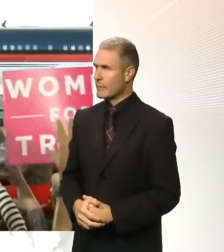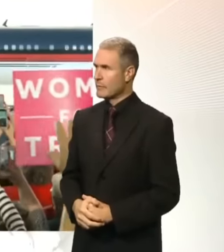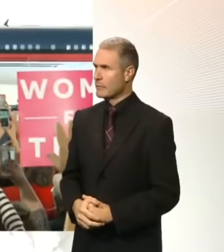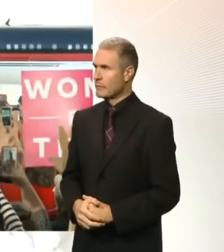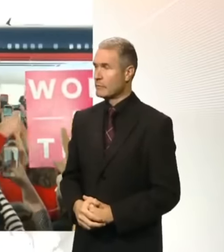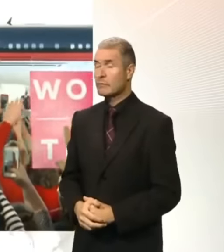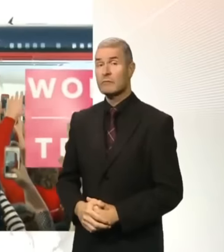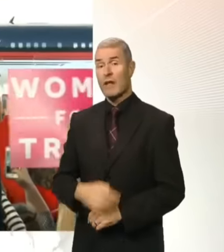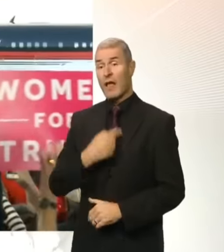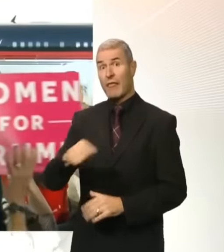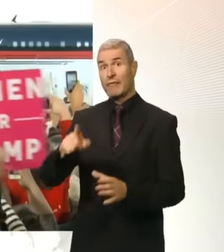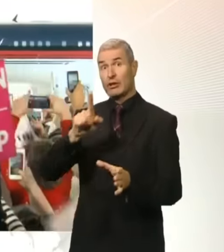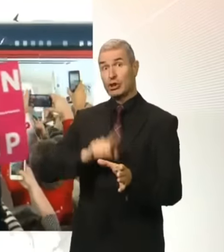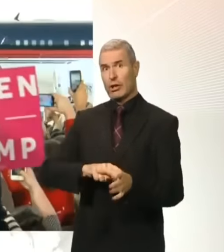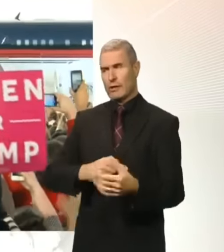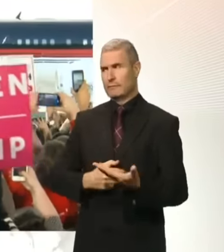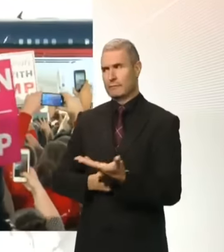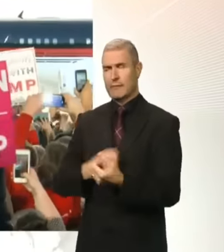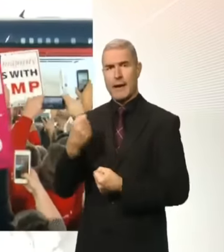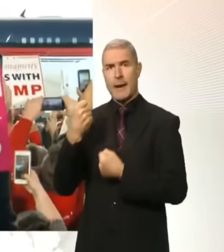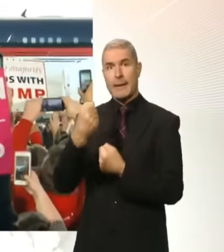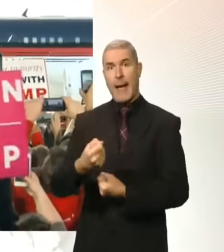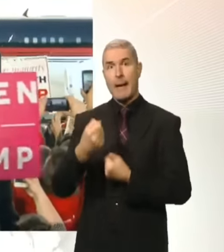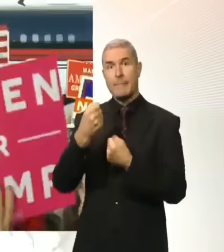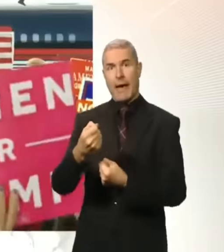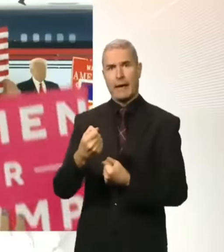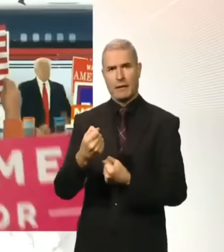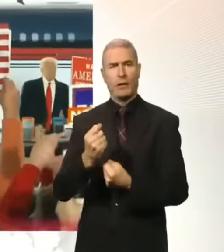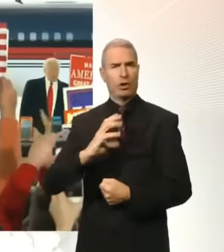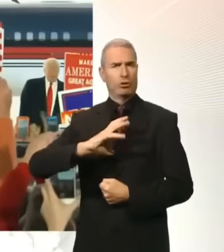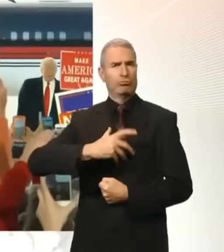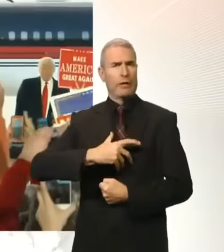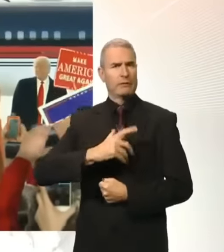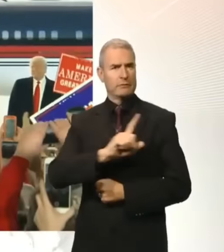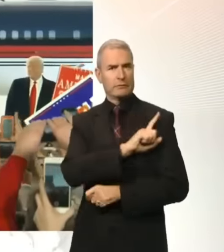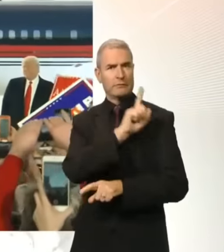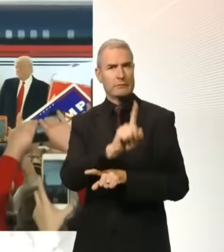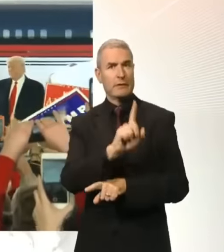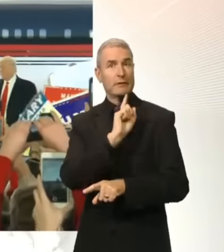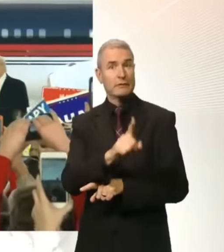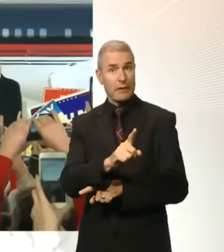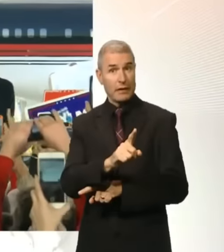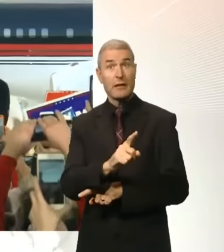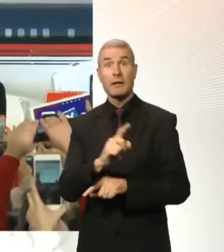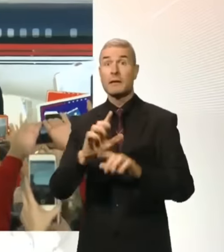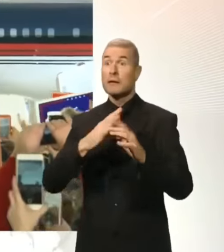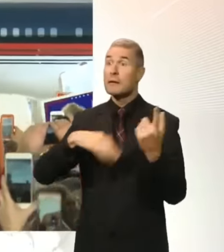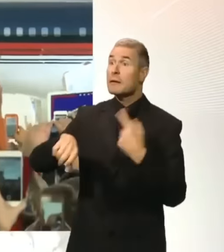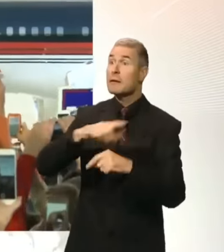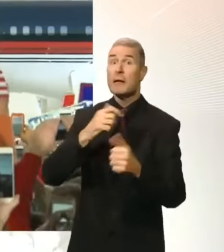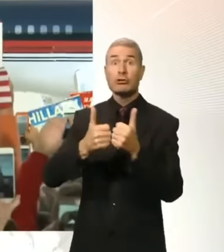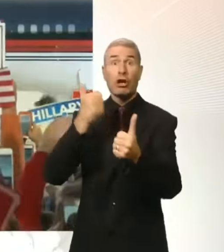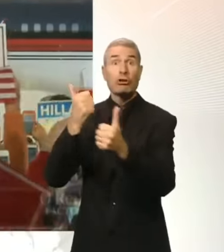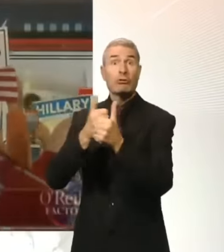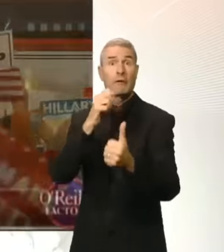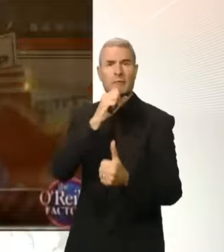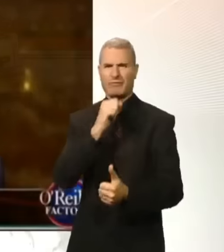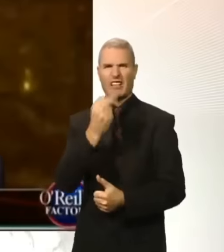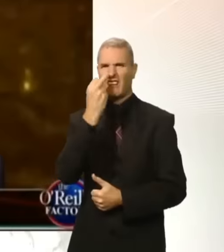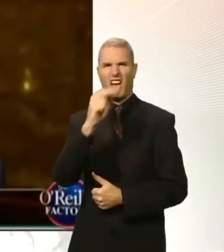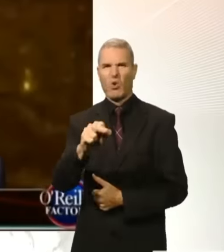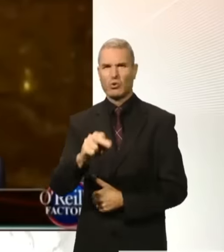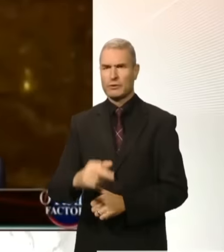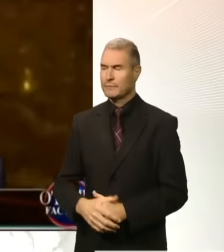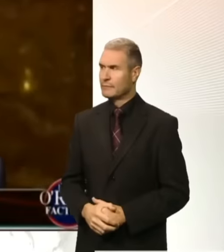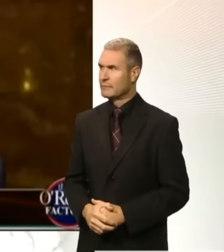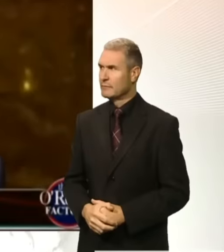But earlier this year, on the campaign trail, the president-elect said that he believed that man-made global warming was a hoax. Say,